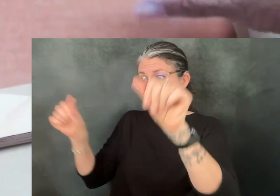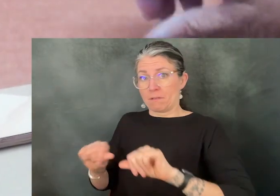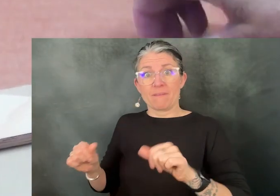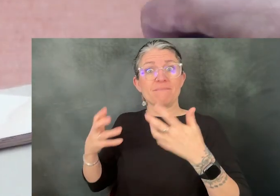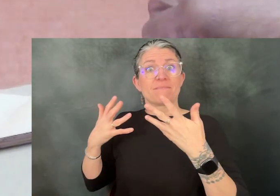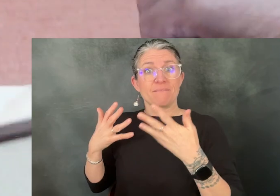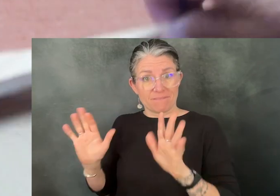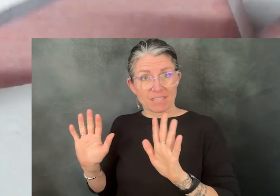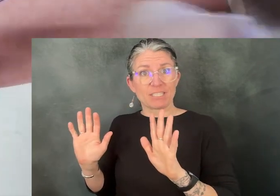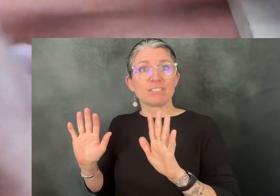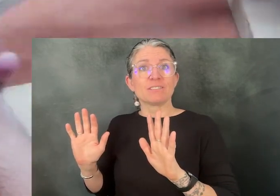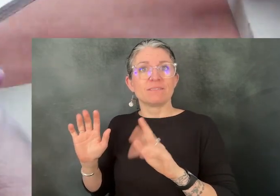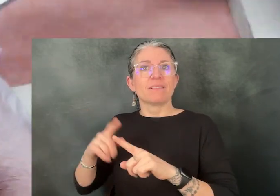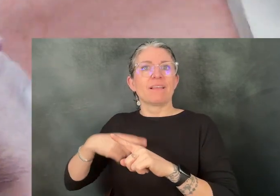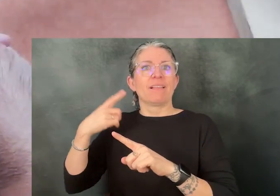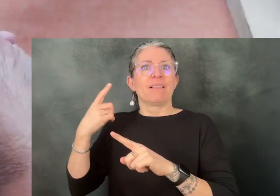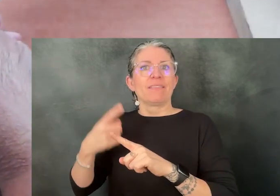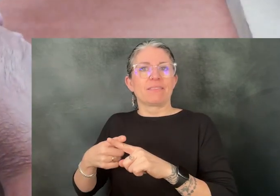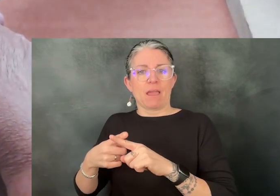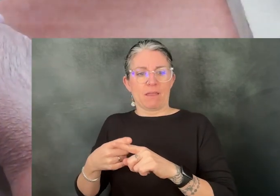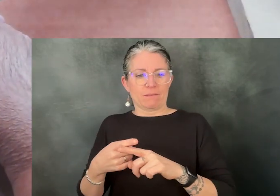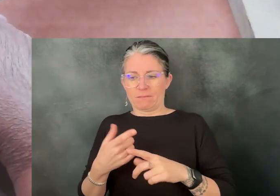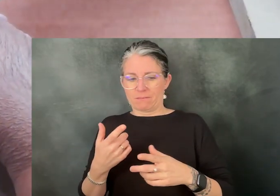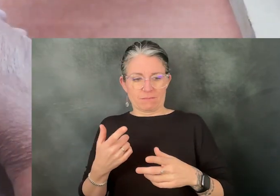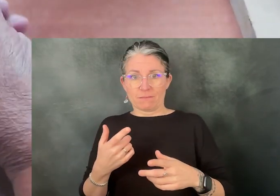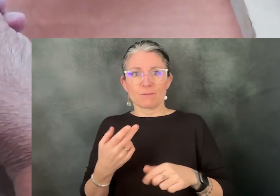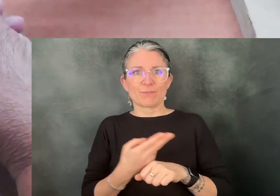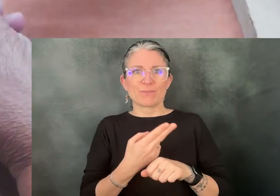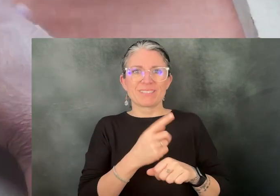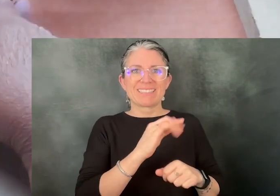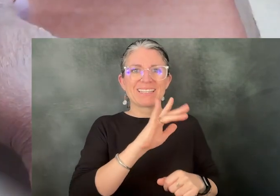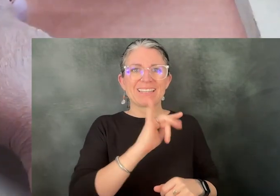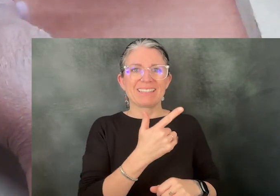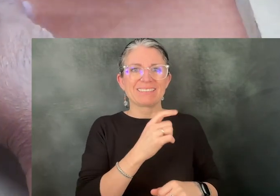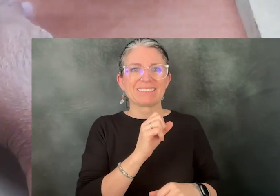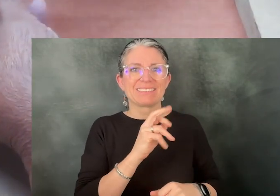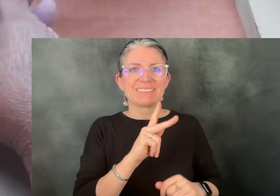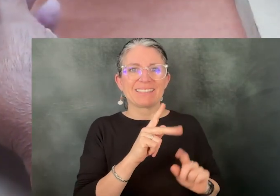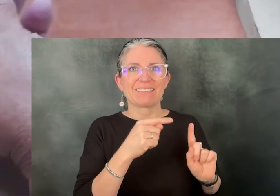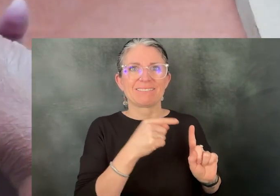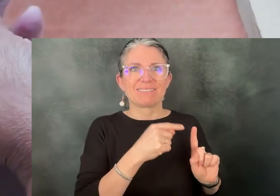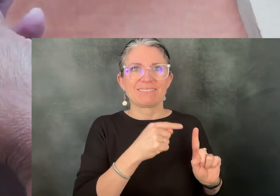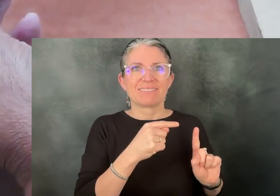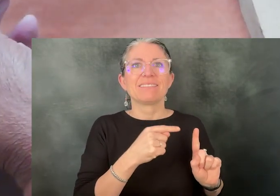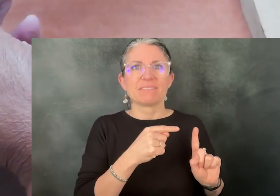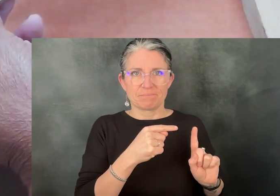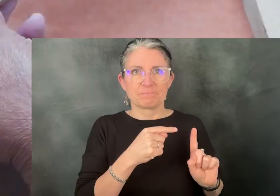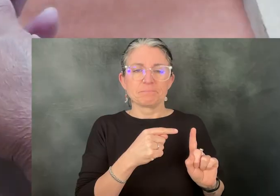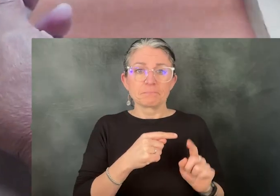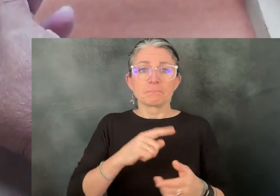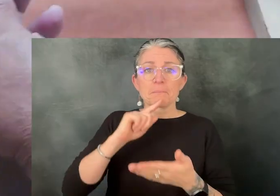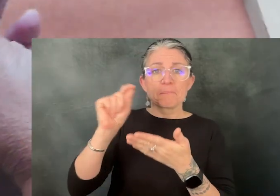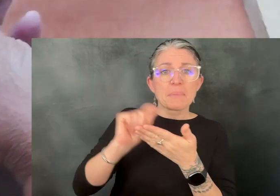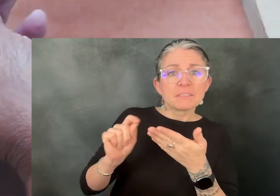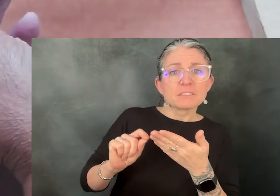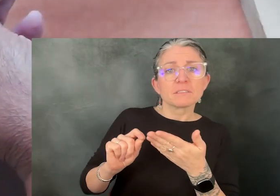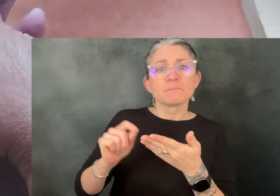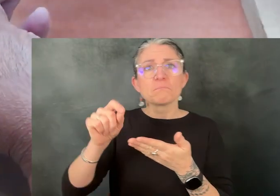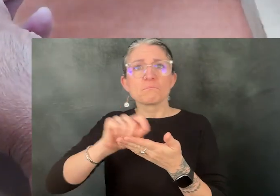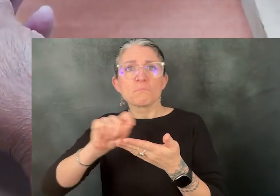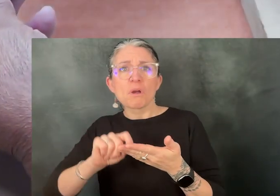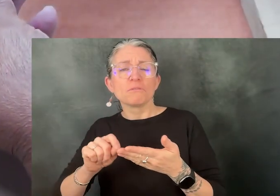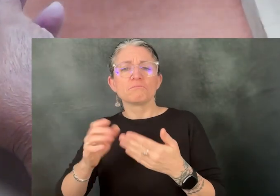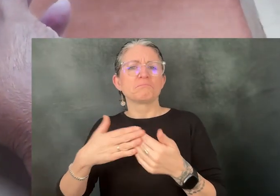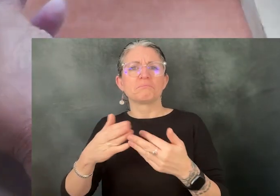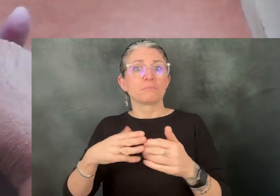here perfectly just by using my ticking stick, a pencil or marker, and a piece of cardboard. That's it. That's all you